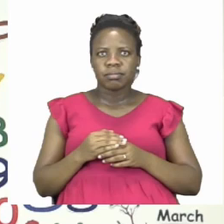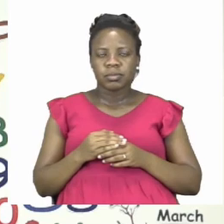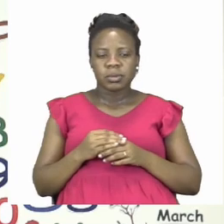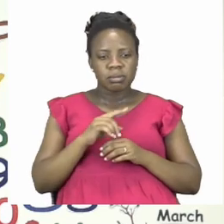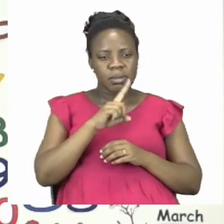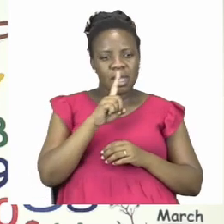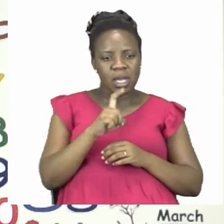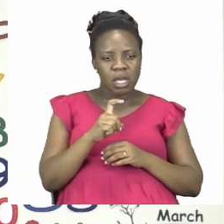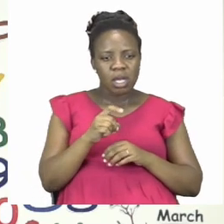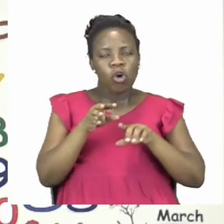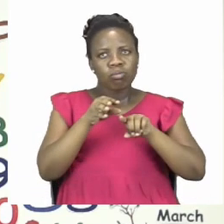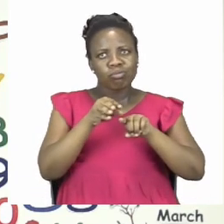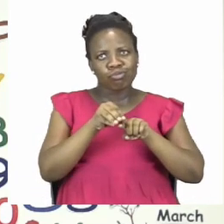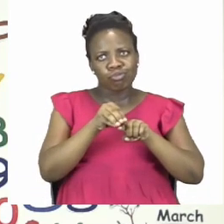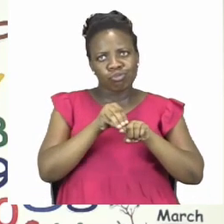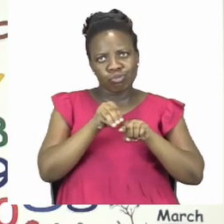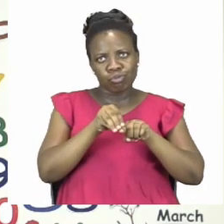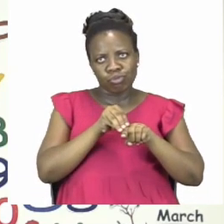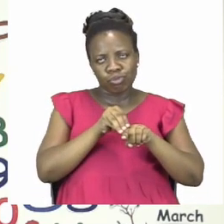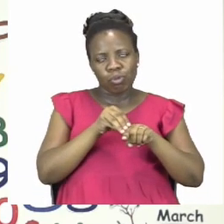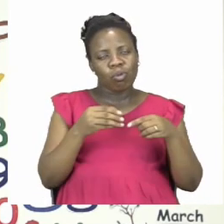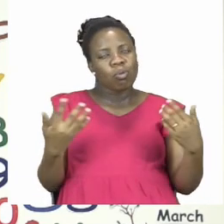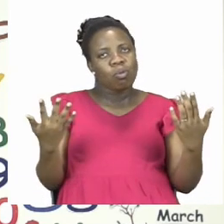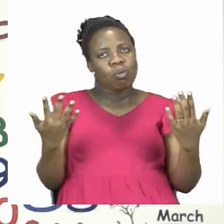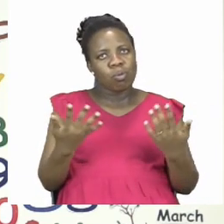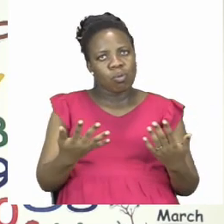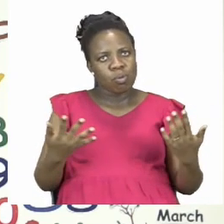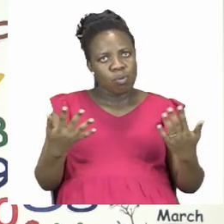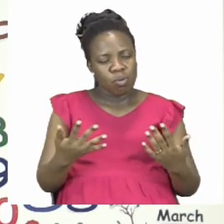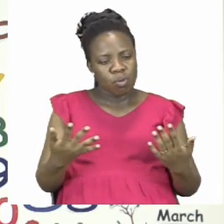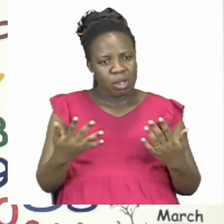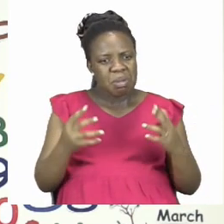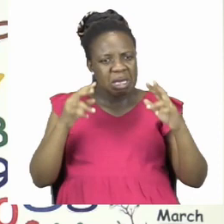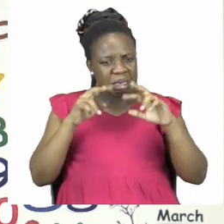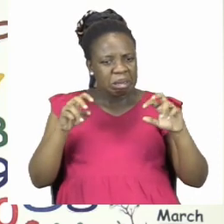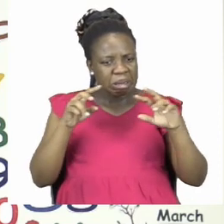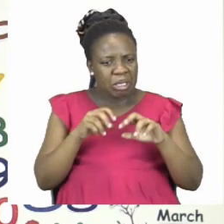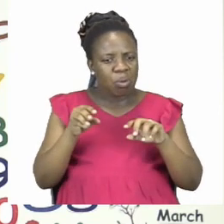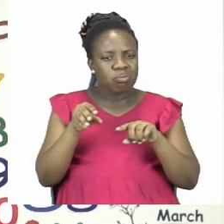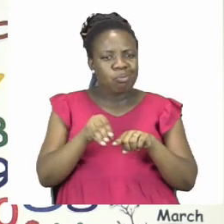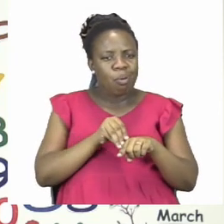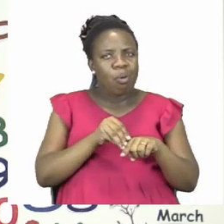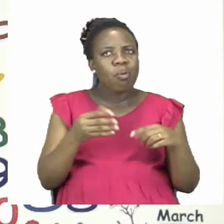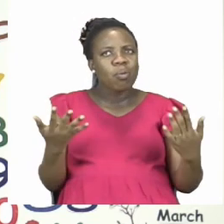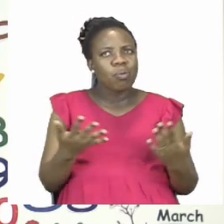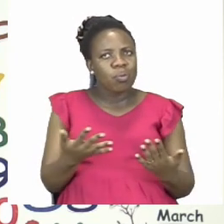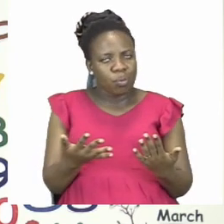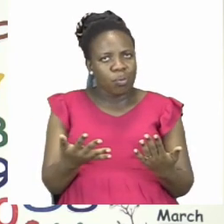so we needed to give them the place. Imagine they're looking for them, and you need to tell them exactly where they